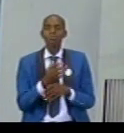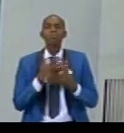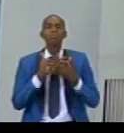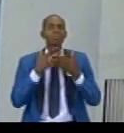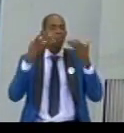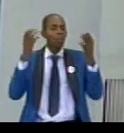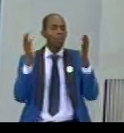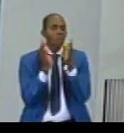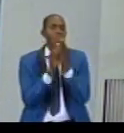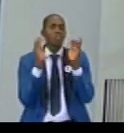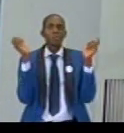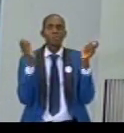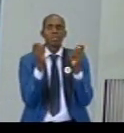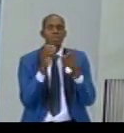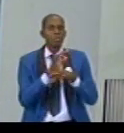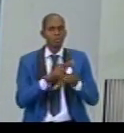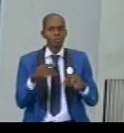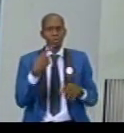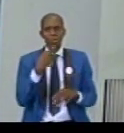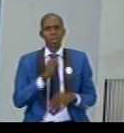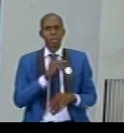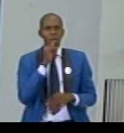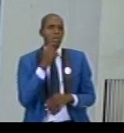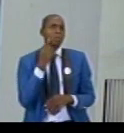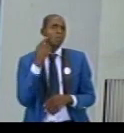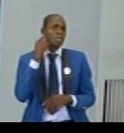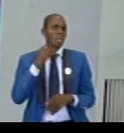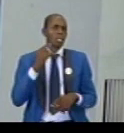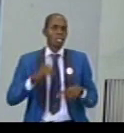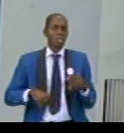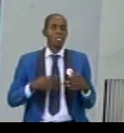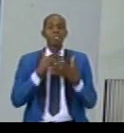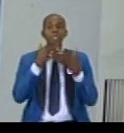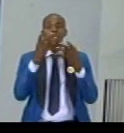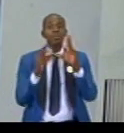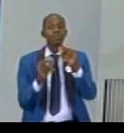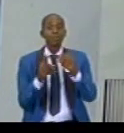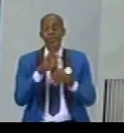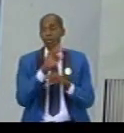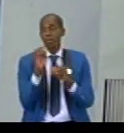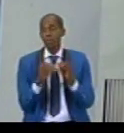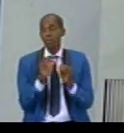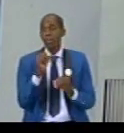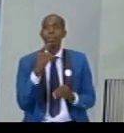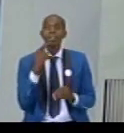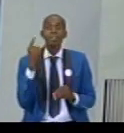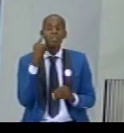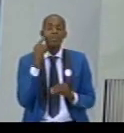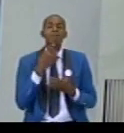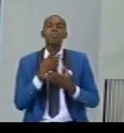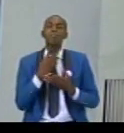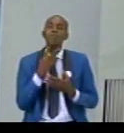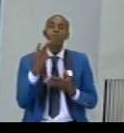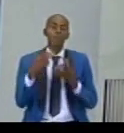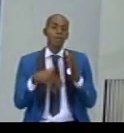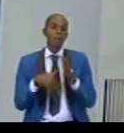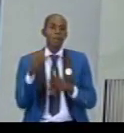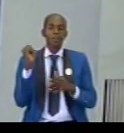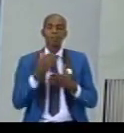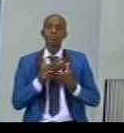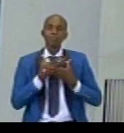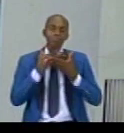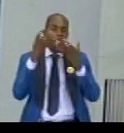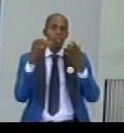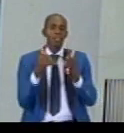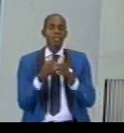Shout it. Those of you online, we are waiting for you. Check up. In Europe, in America, everywhere,